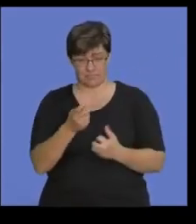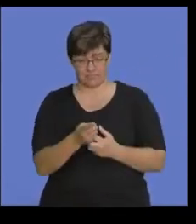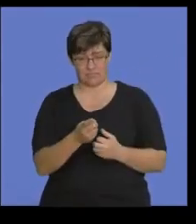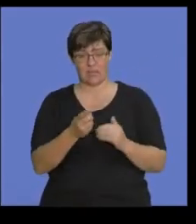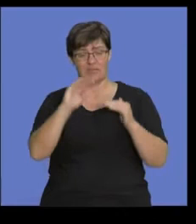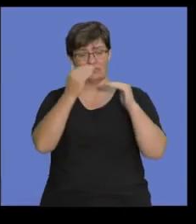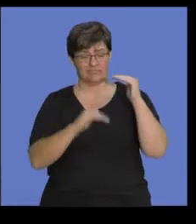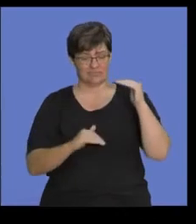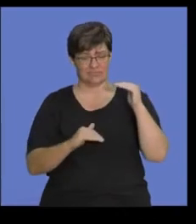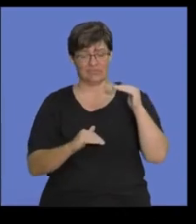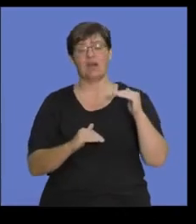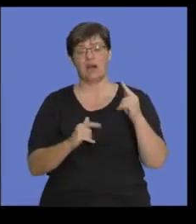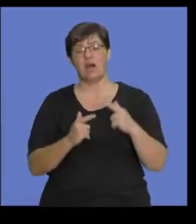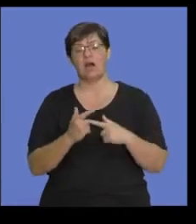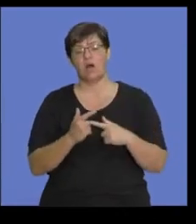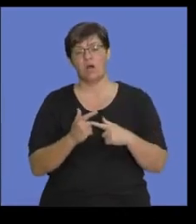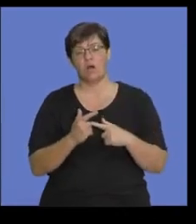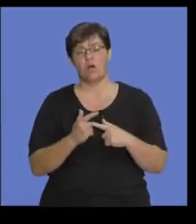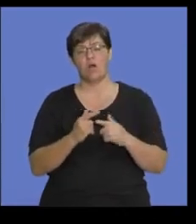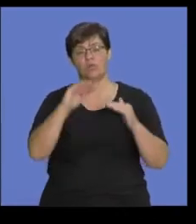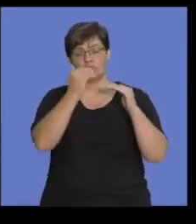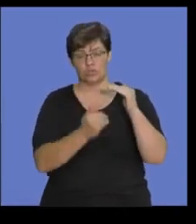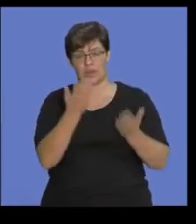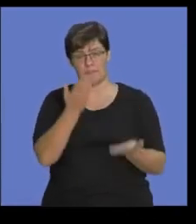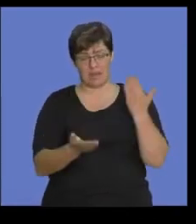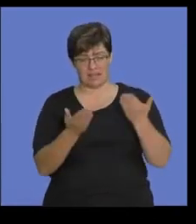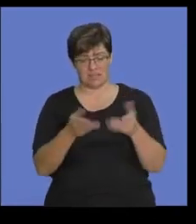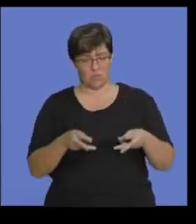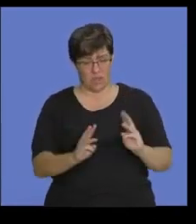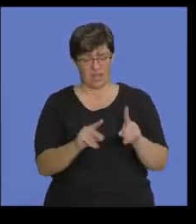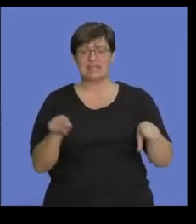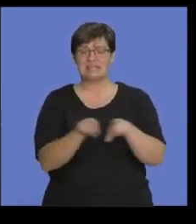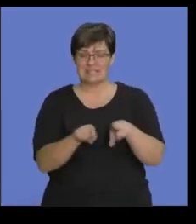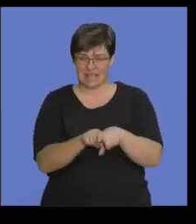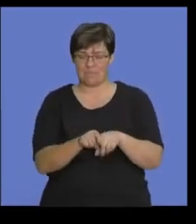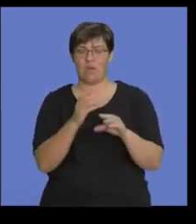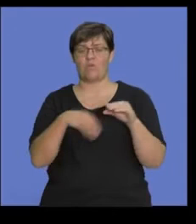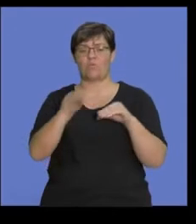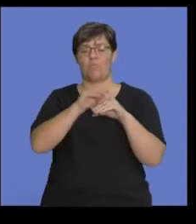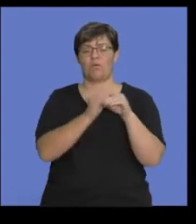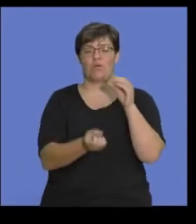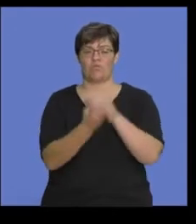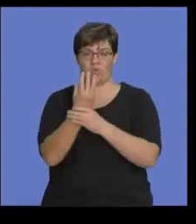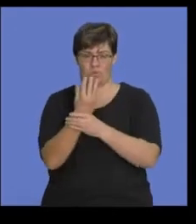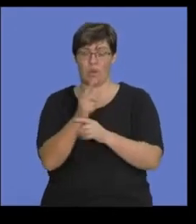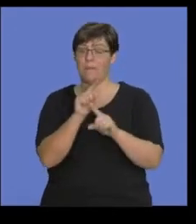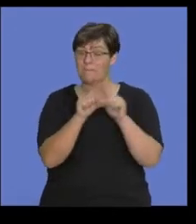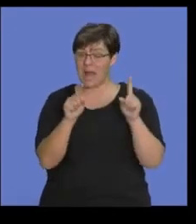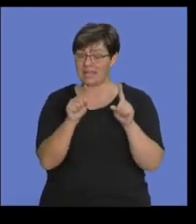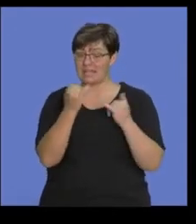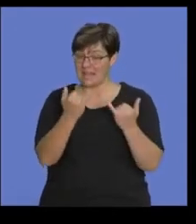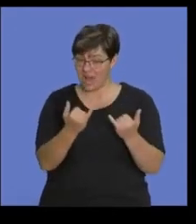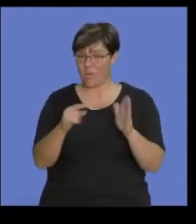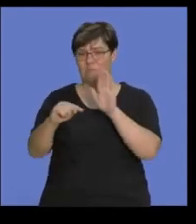calculate depreciation on a reducing balance method is the same as the formula for compound growth, but with